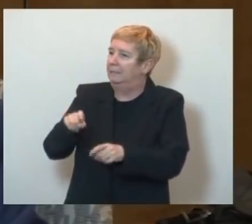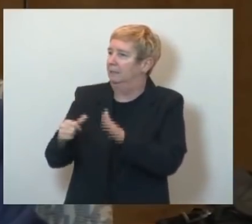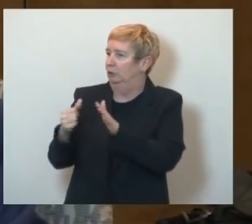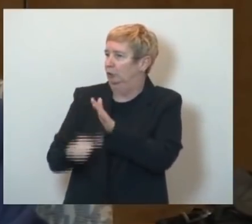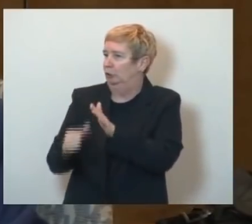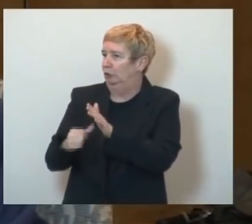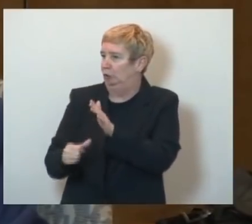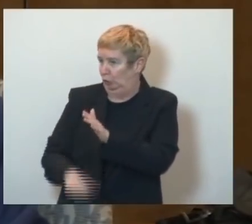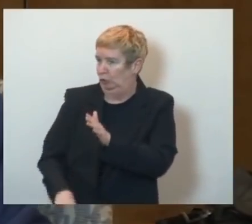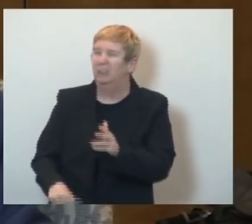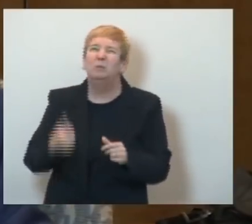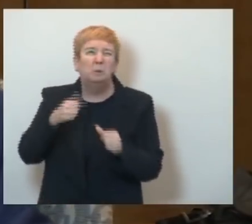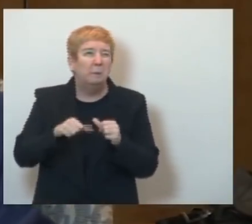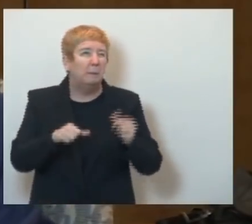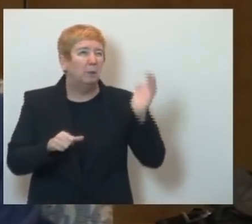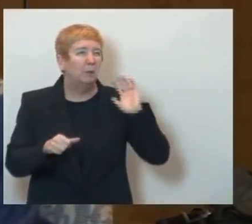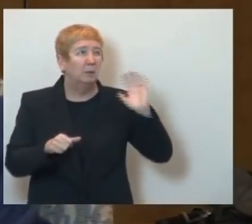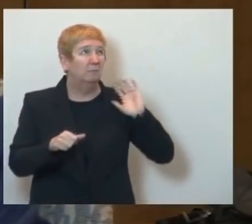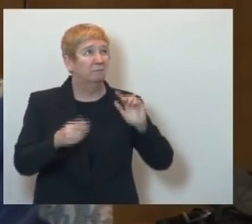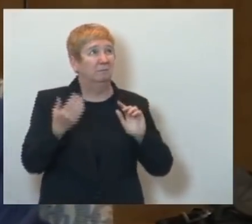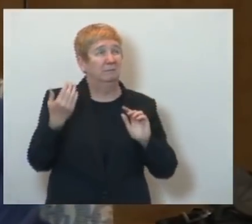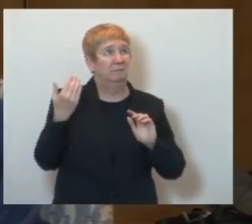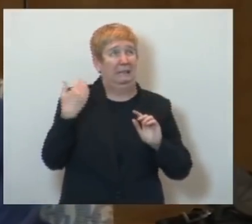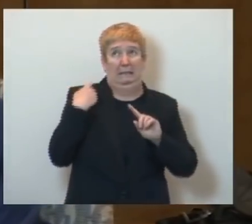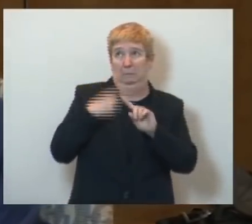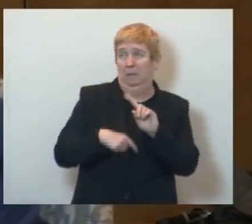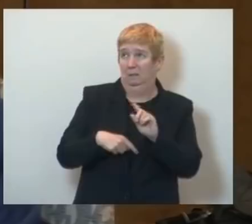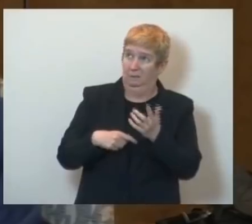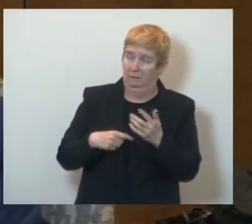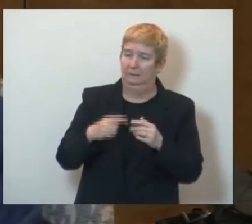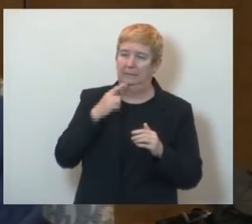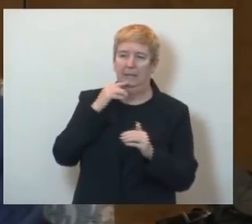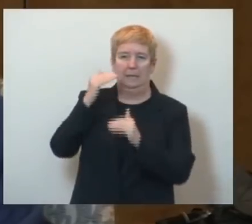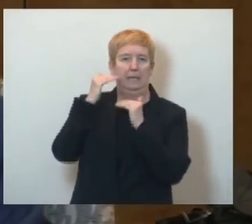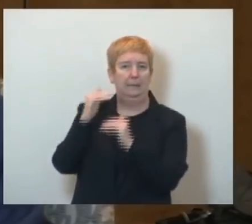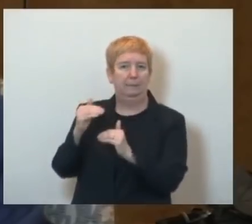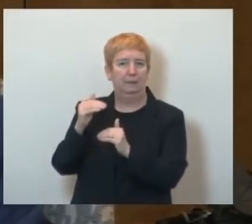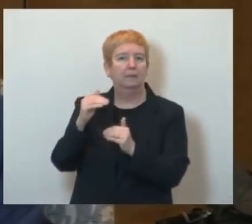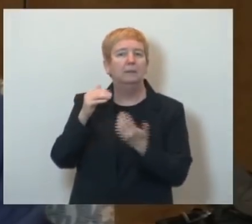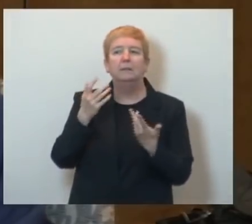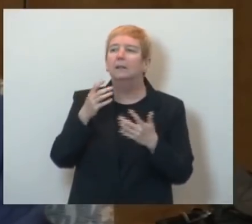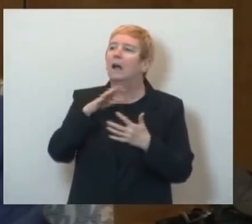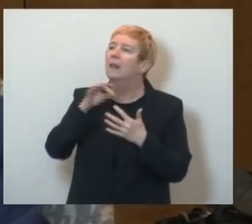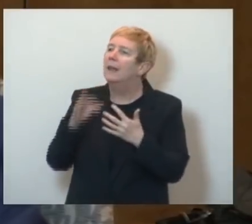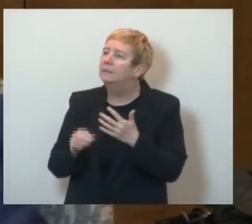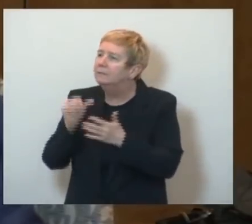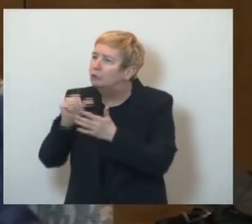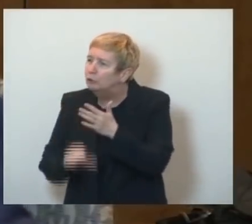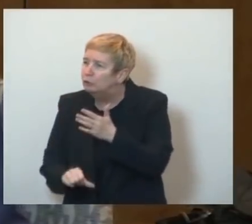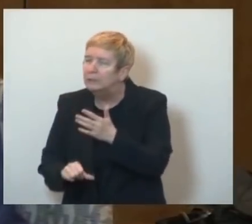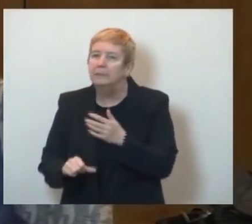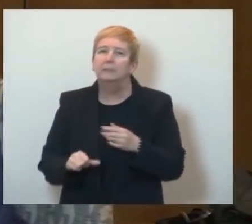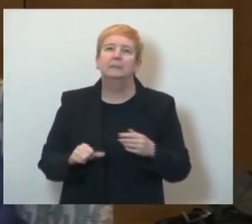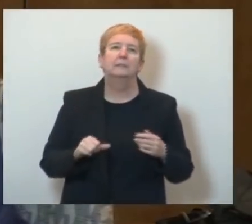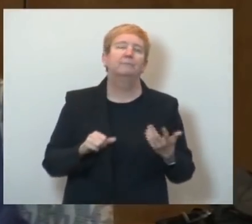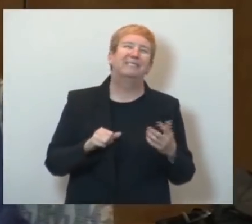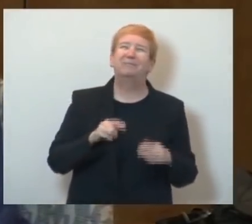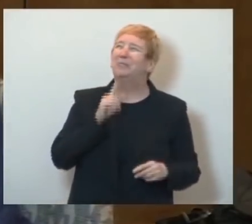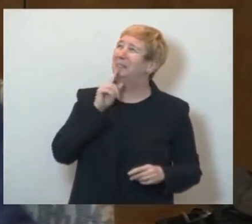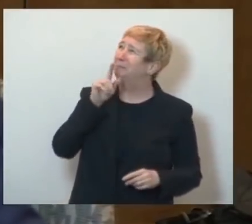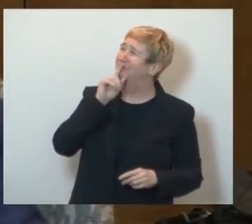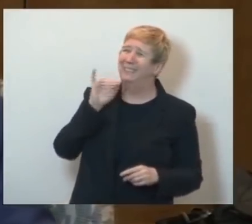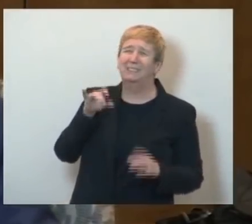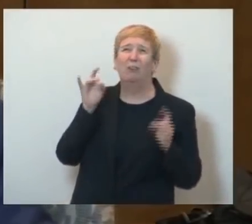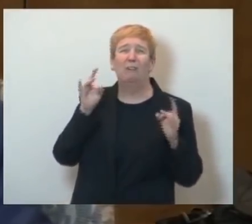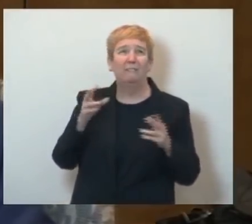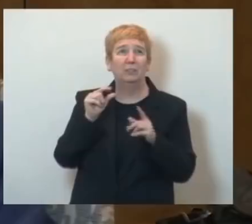an order probably over a month ago now to limit elective surgeries. Elective surgeries is an unfortunate term because it